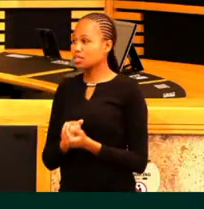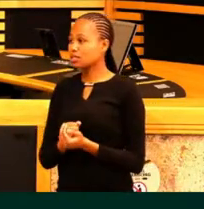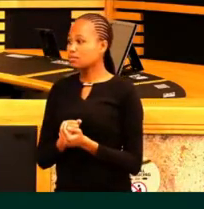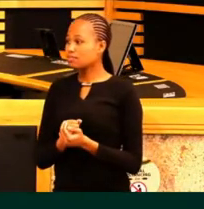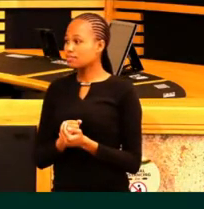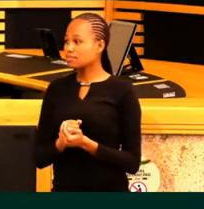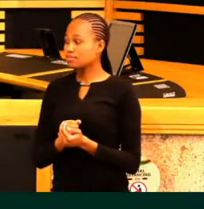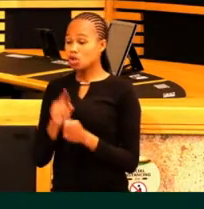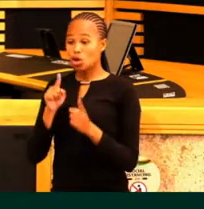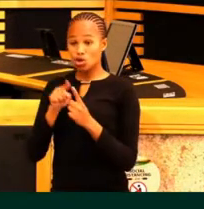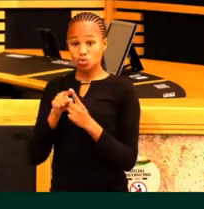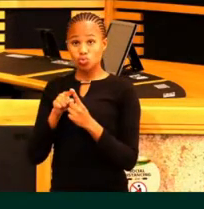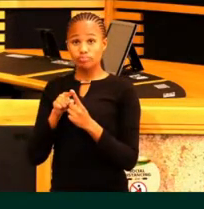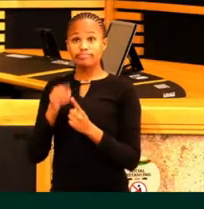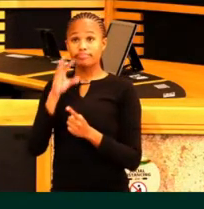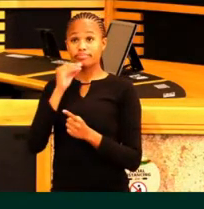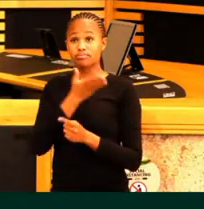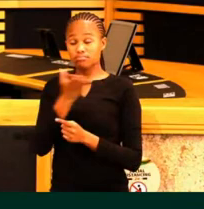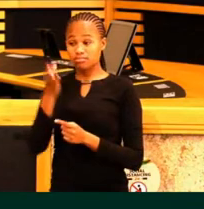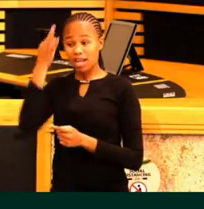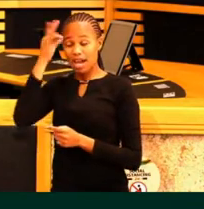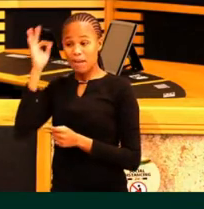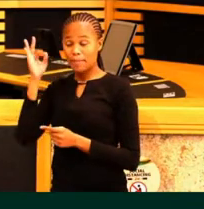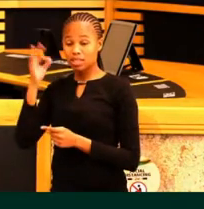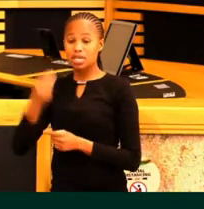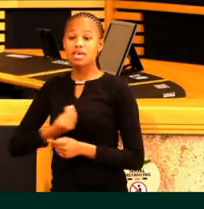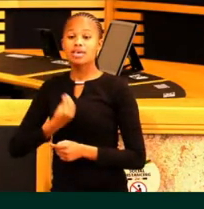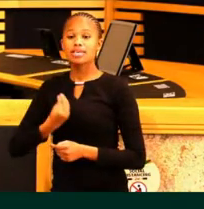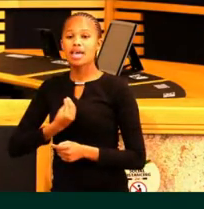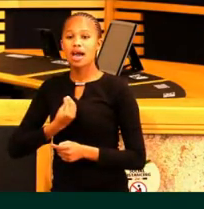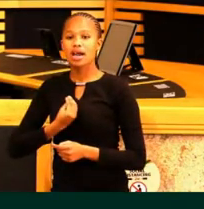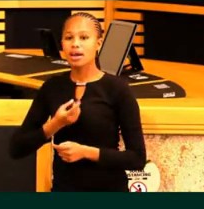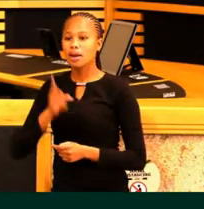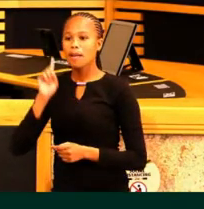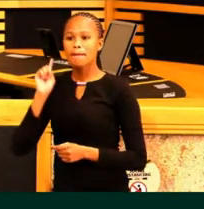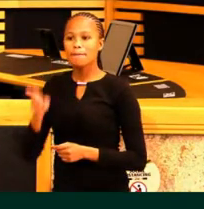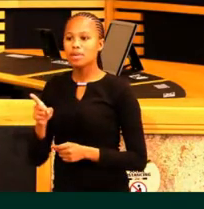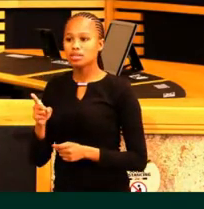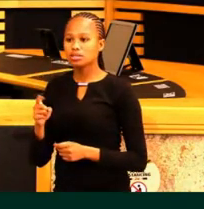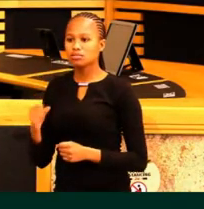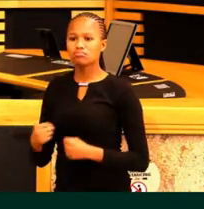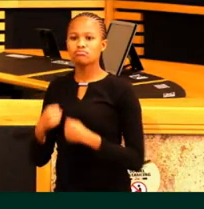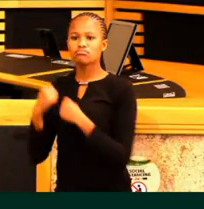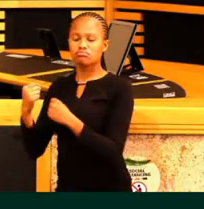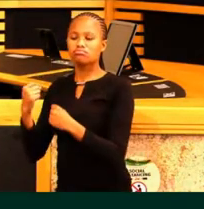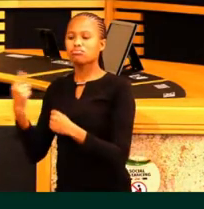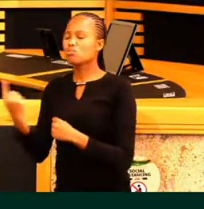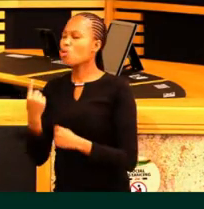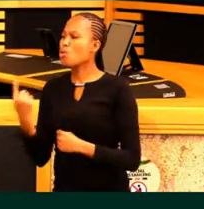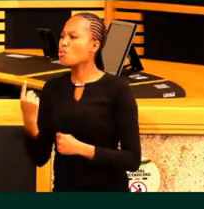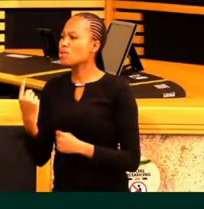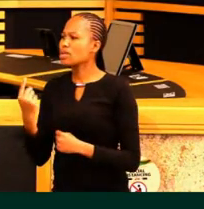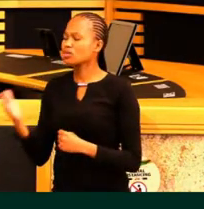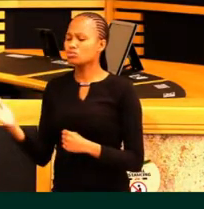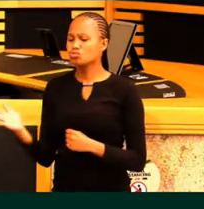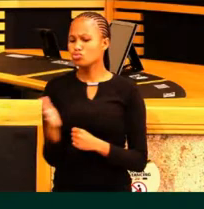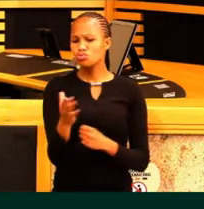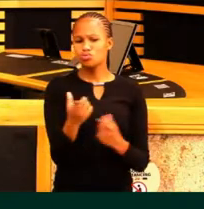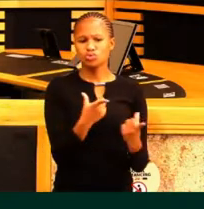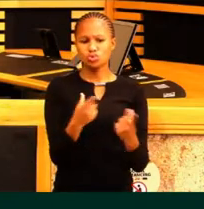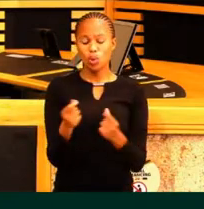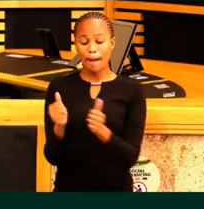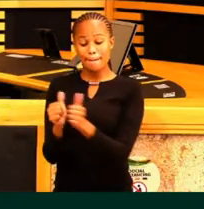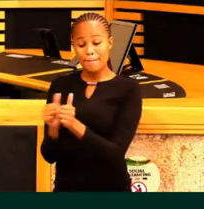to you government young people must not be a vehicle of mobilization only a